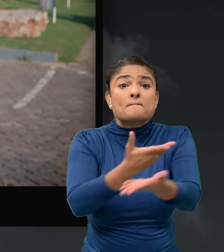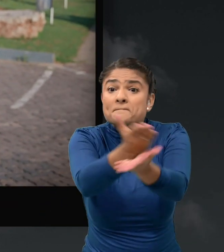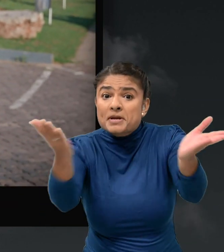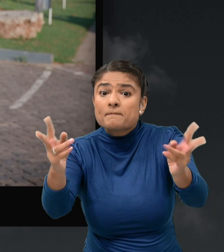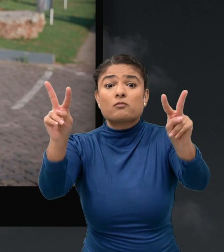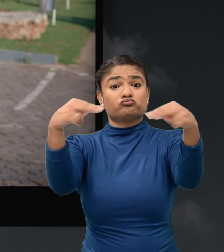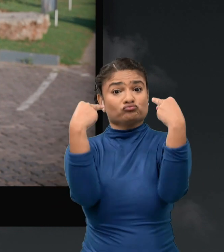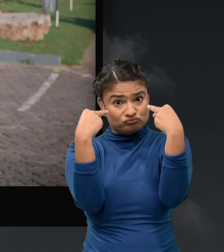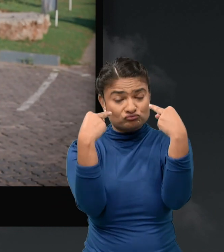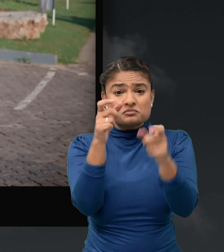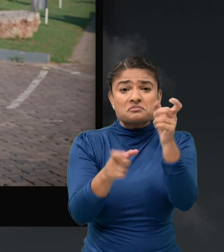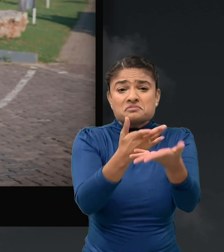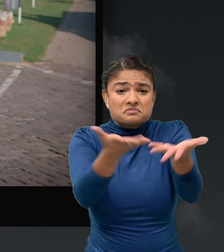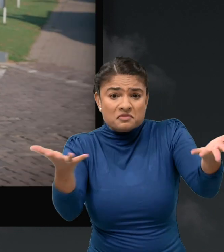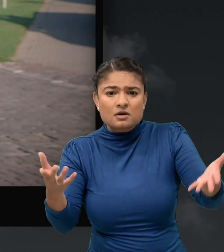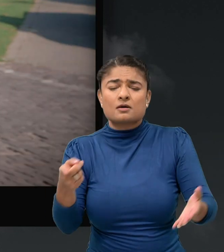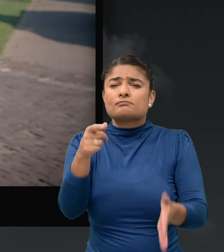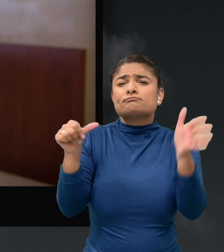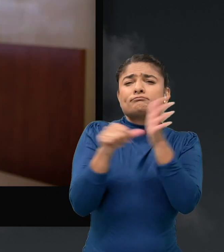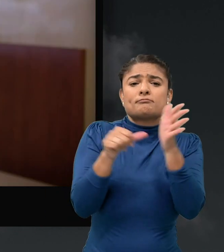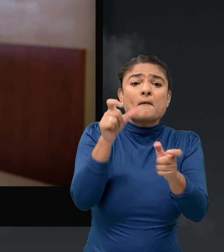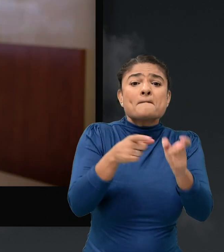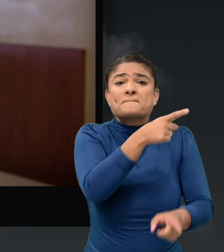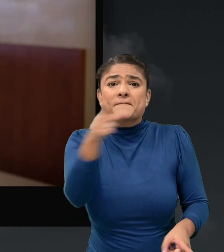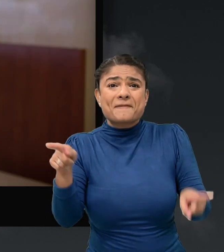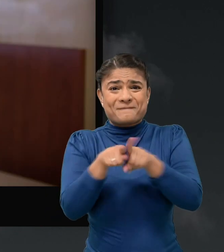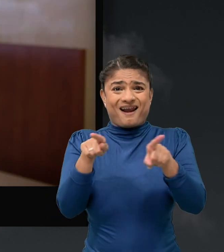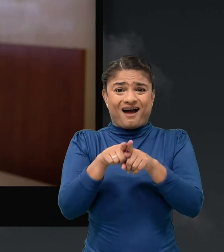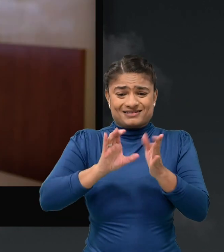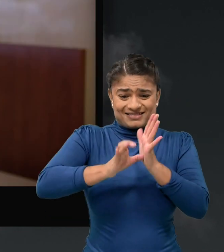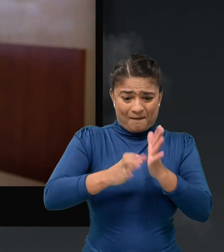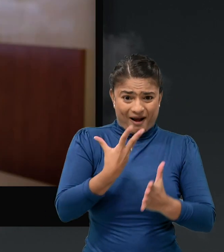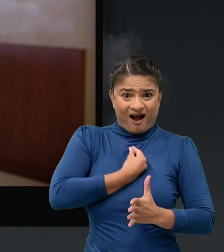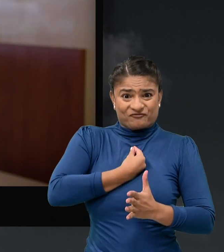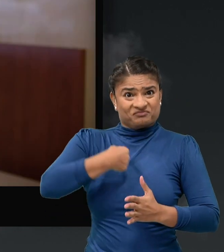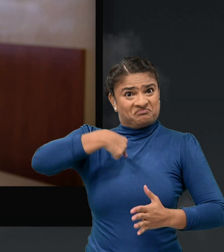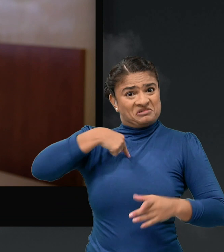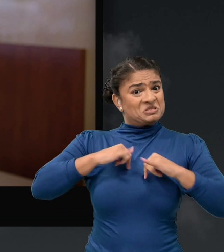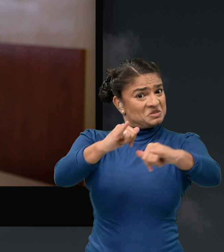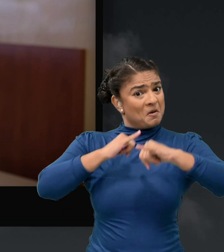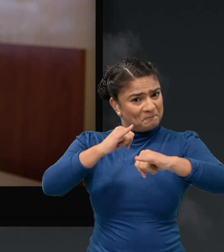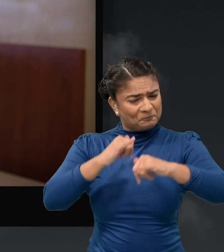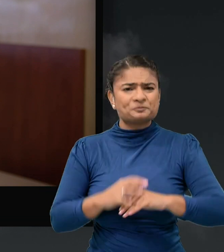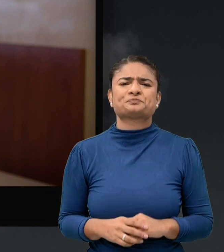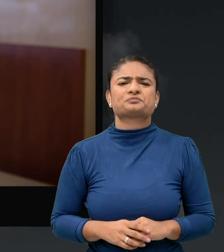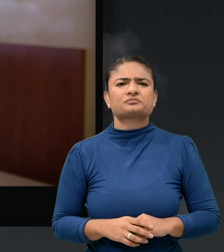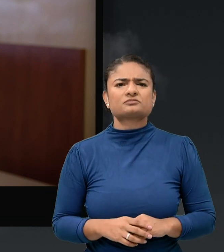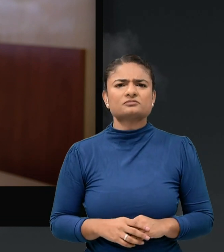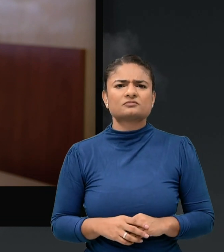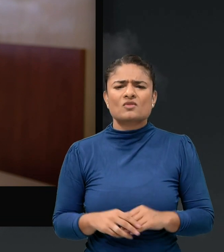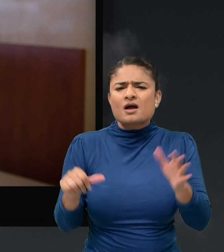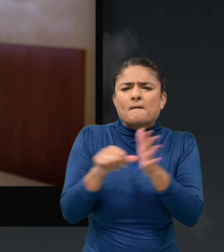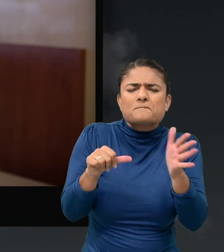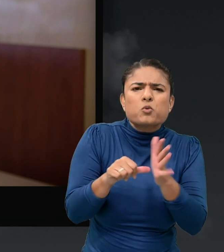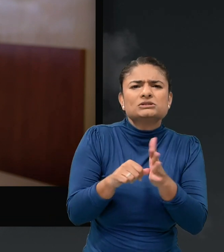Ho batho bohle le babui bohle ka kakaretso empa ke shebisitse ho batho ba